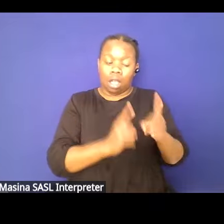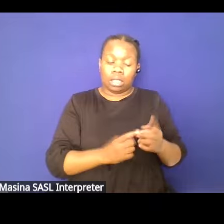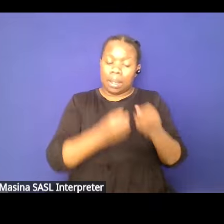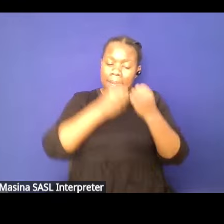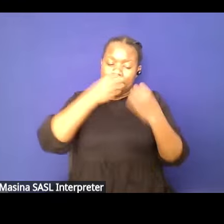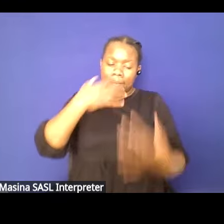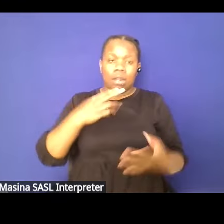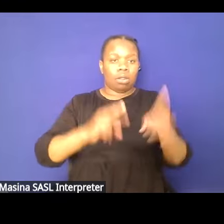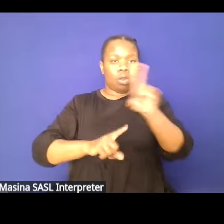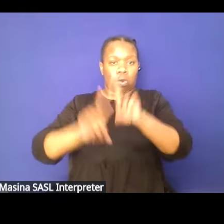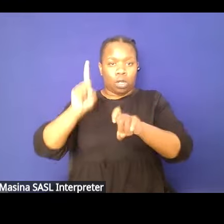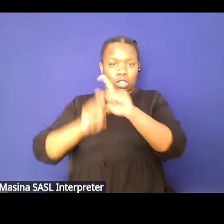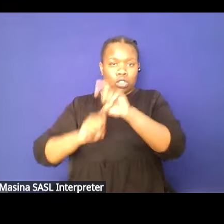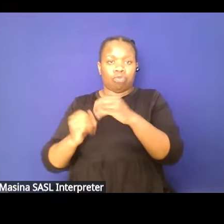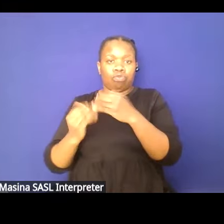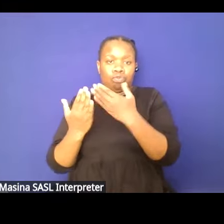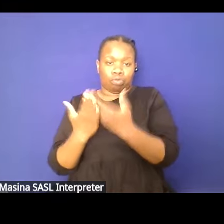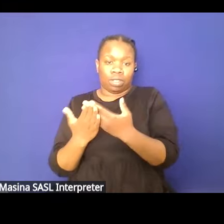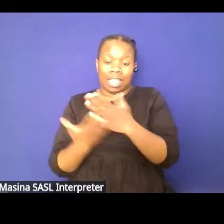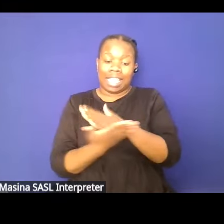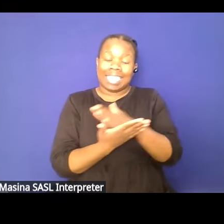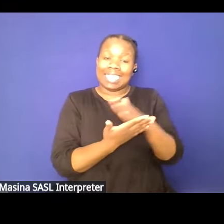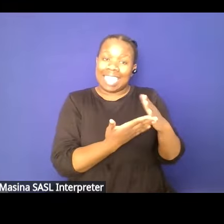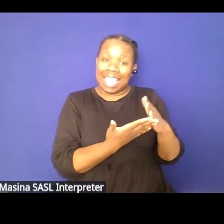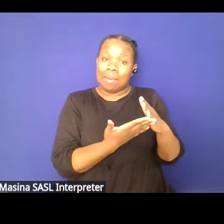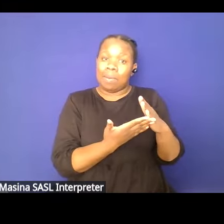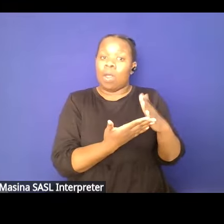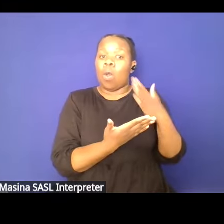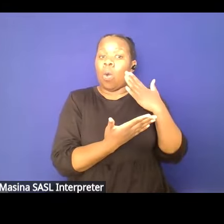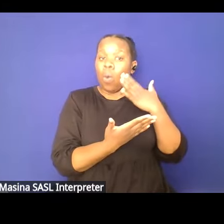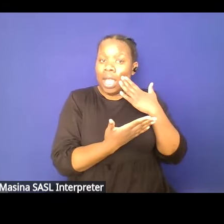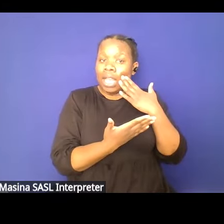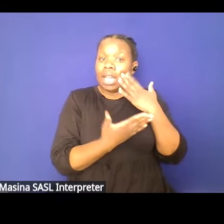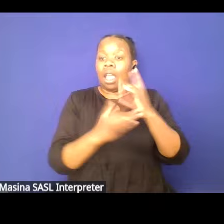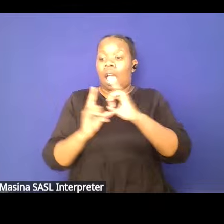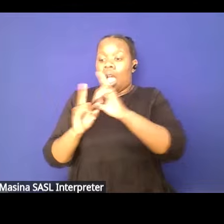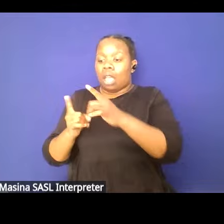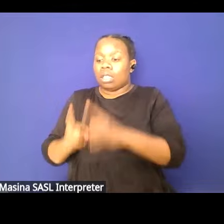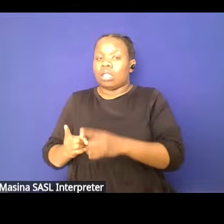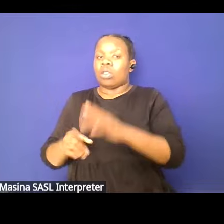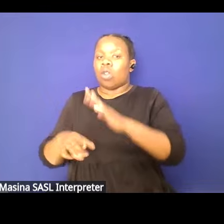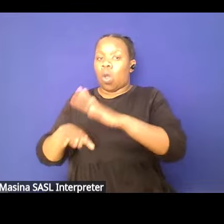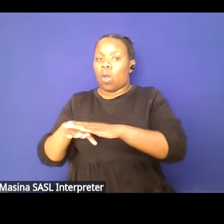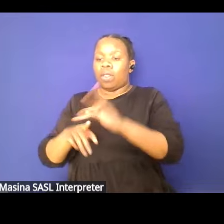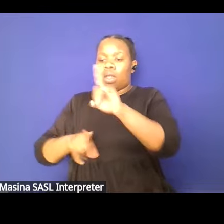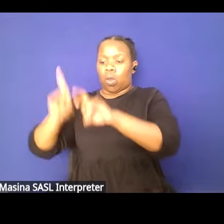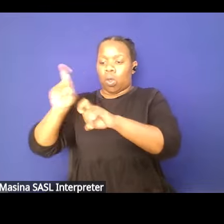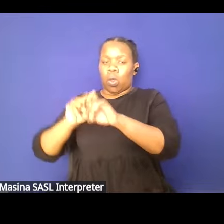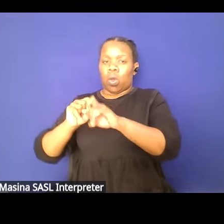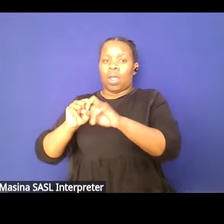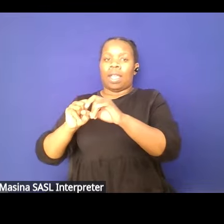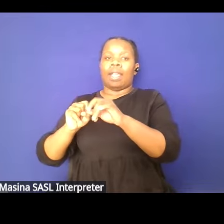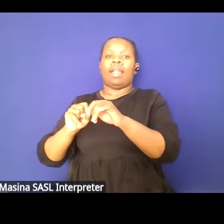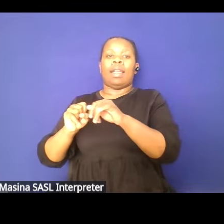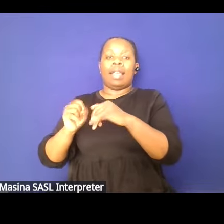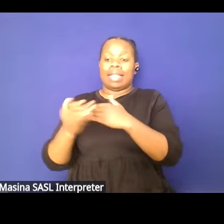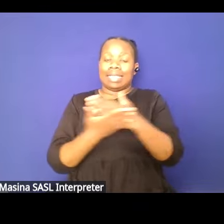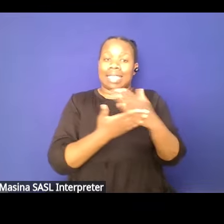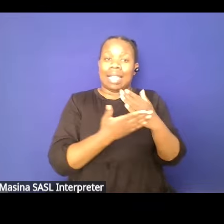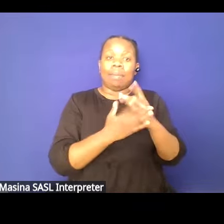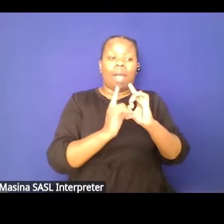possible. Some will be addressed during the Q&A sessions, right? Others will be answered via the